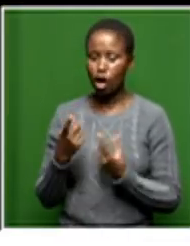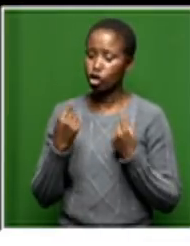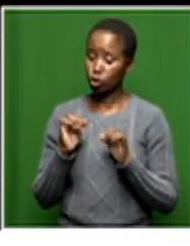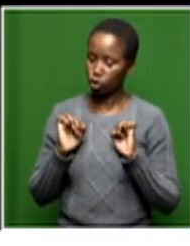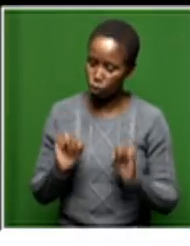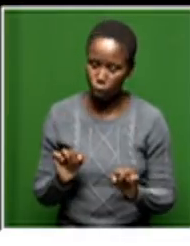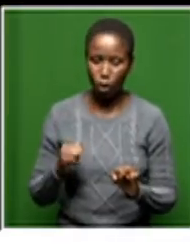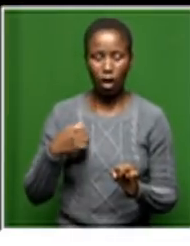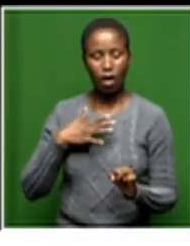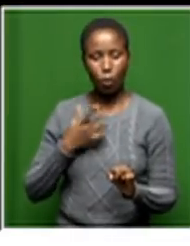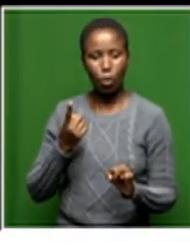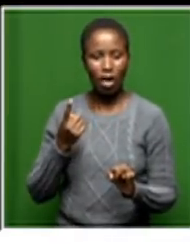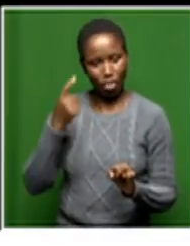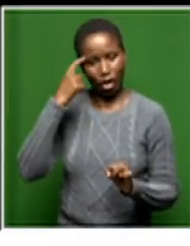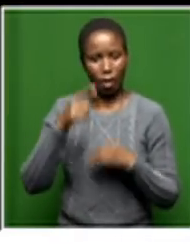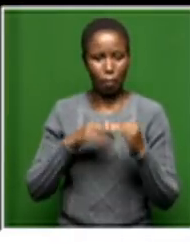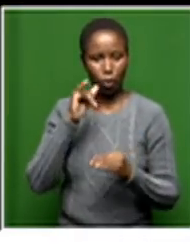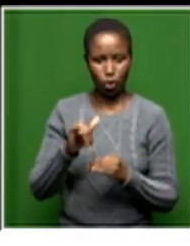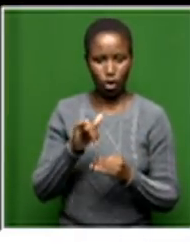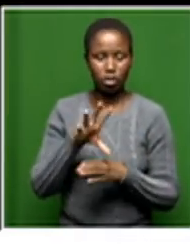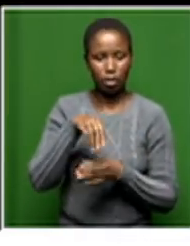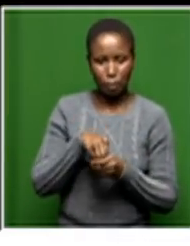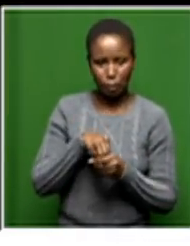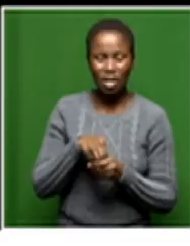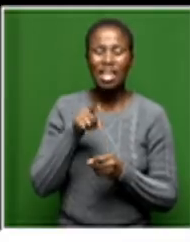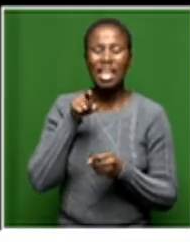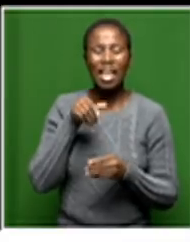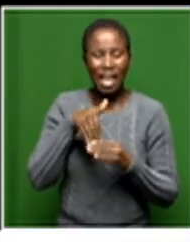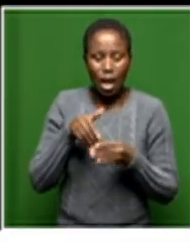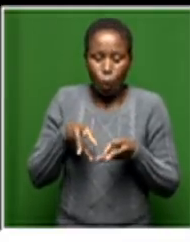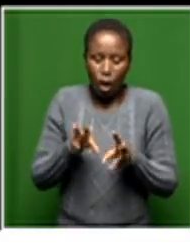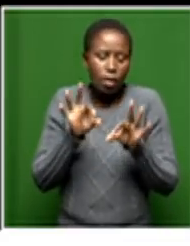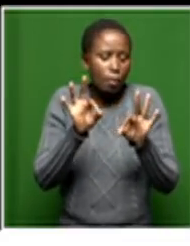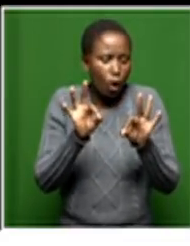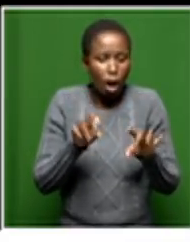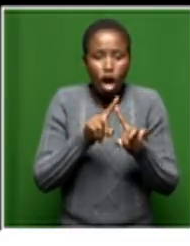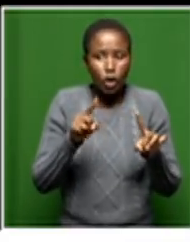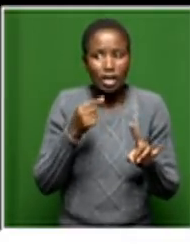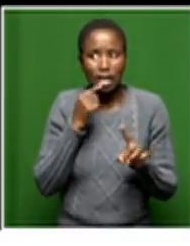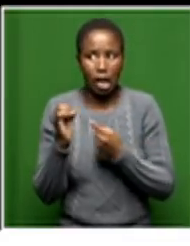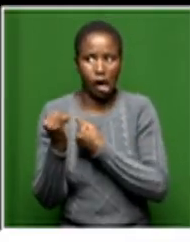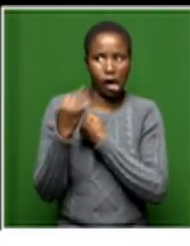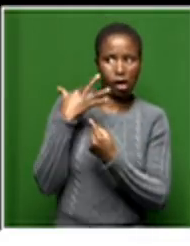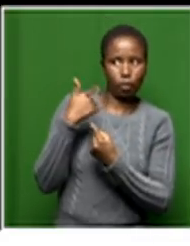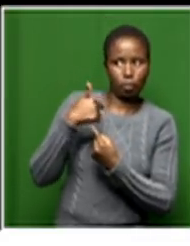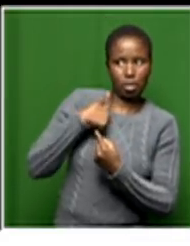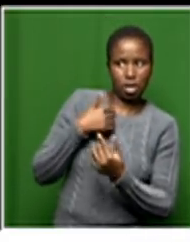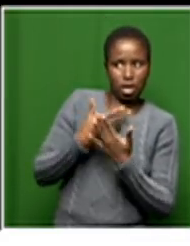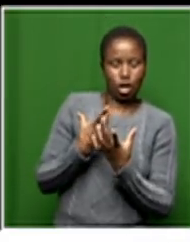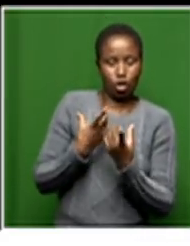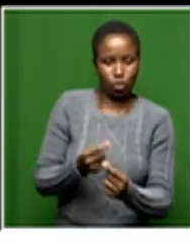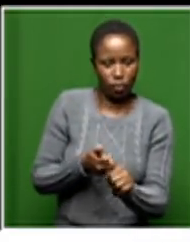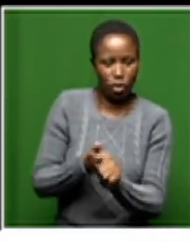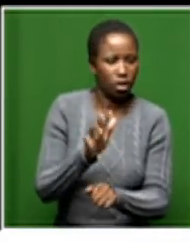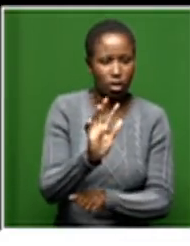conscience in dealing with these matters in a genuine manner, not influenced by those who are outside for a certain outcome. Let us